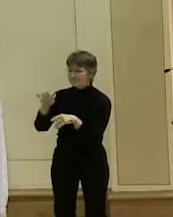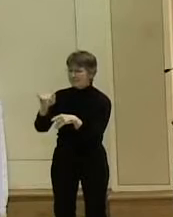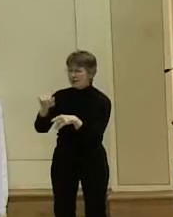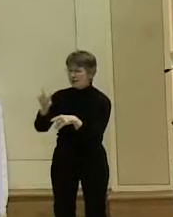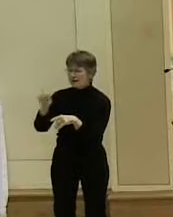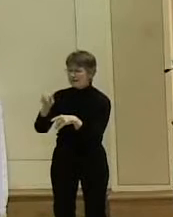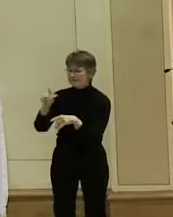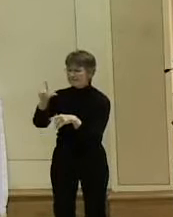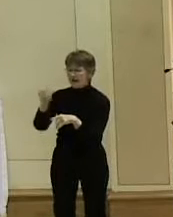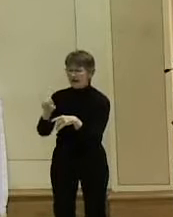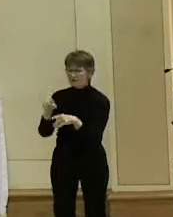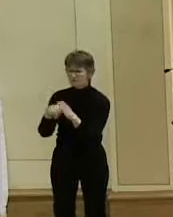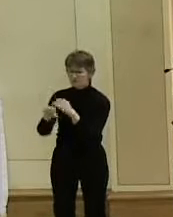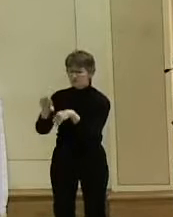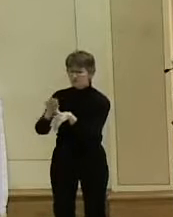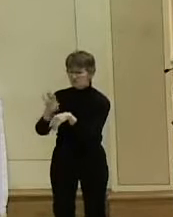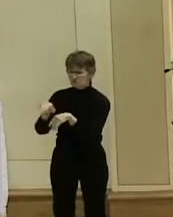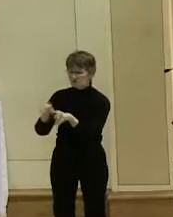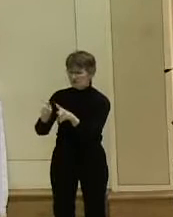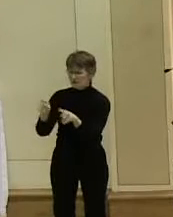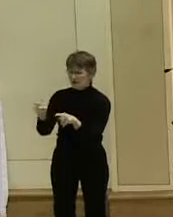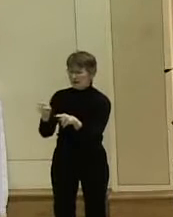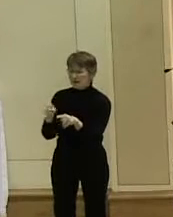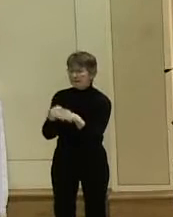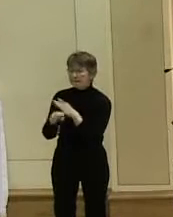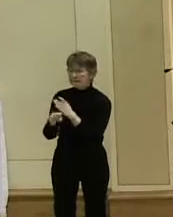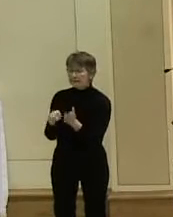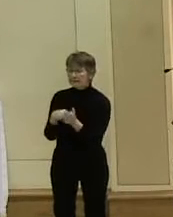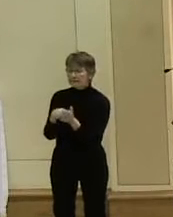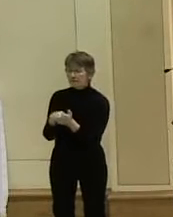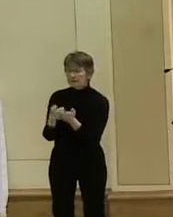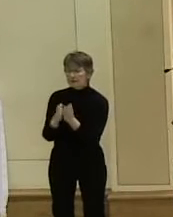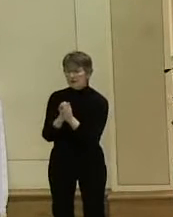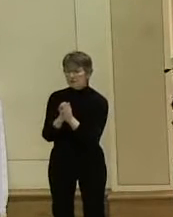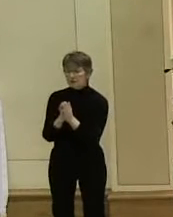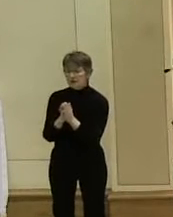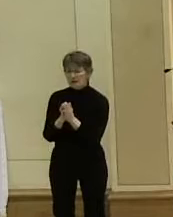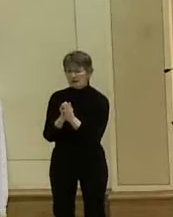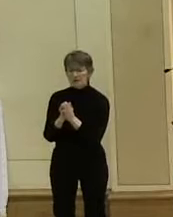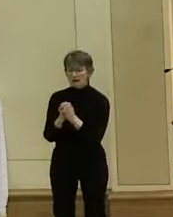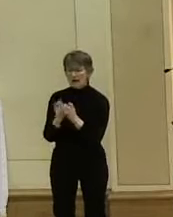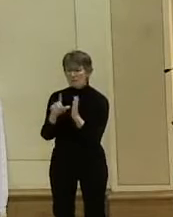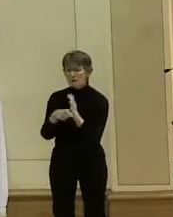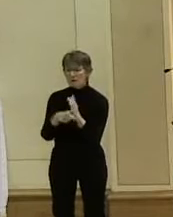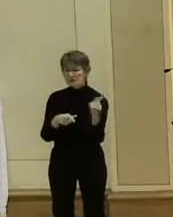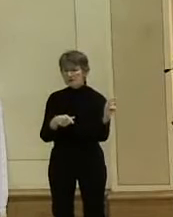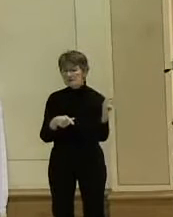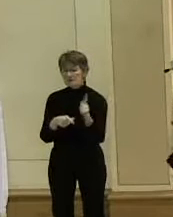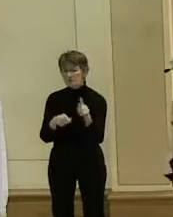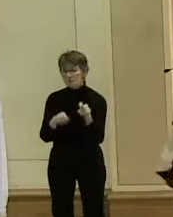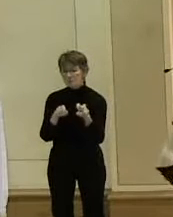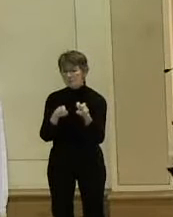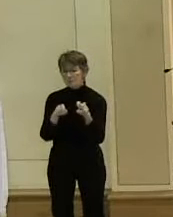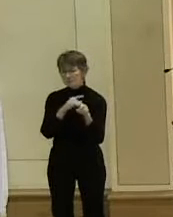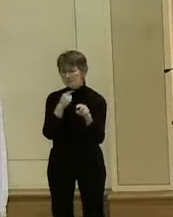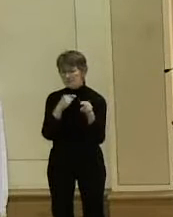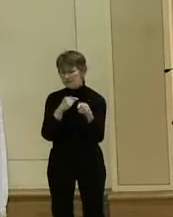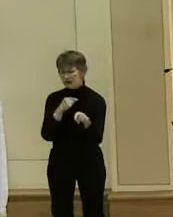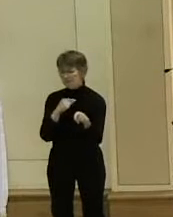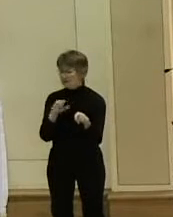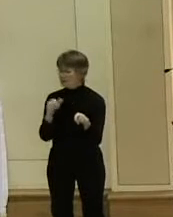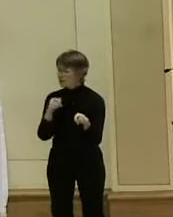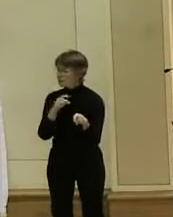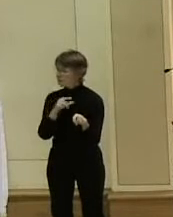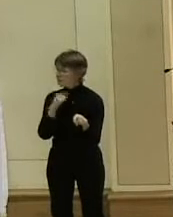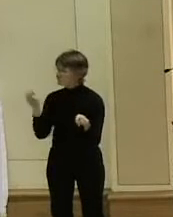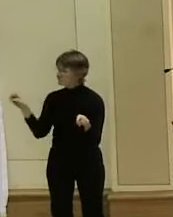first ones in, and I went to the pew. And then the next priest came in, and he sat in front of me. Next priest sat on the other side. Then